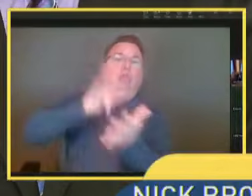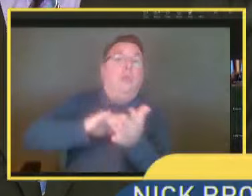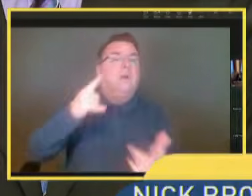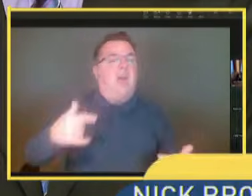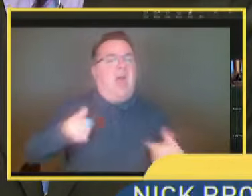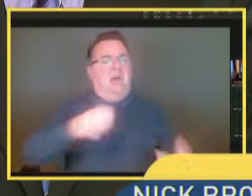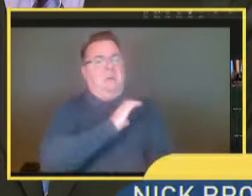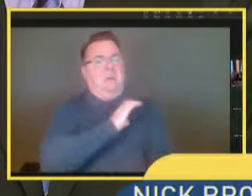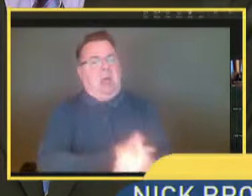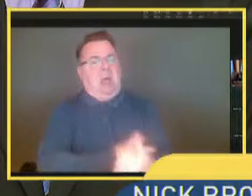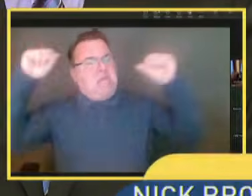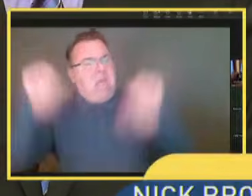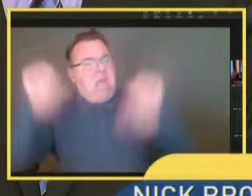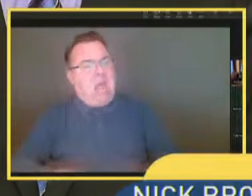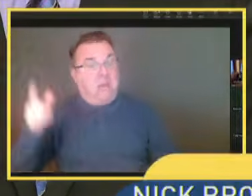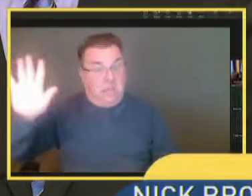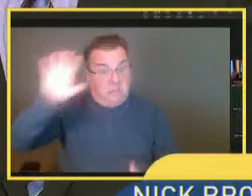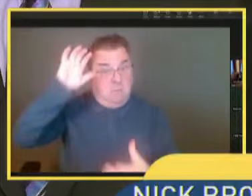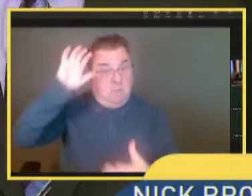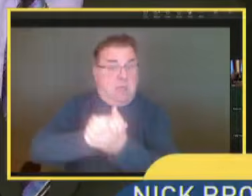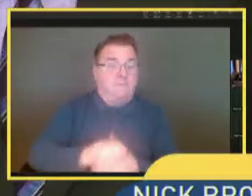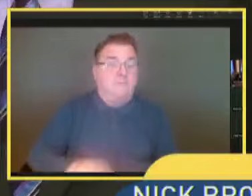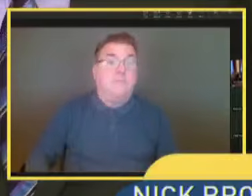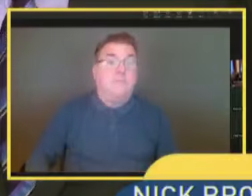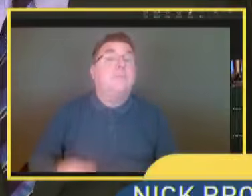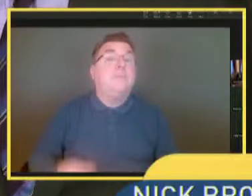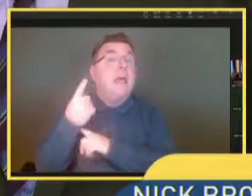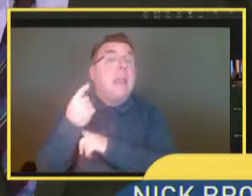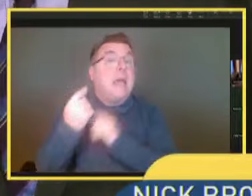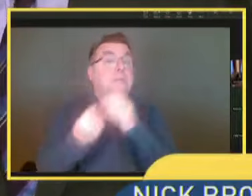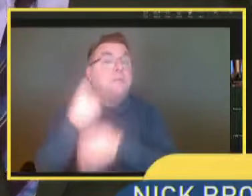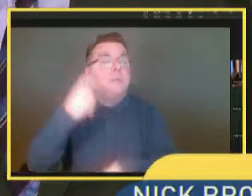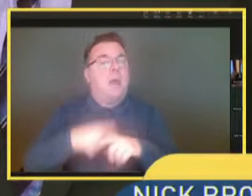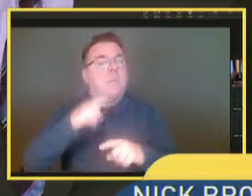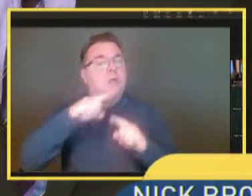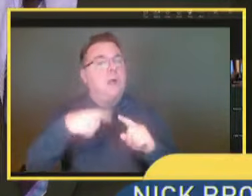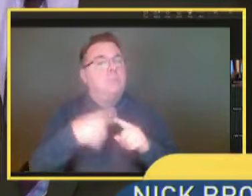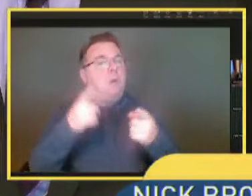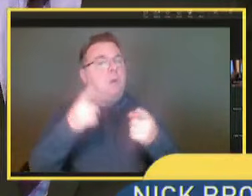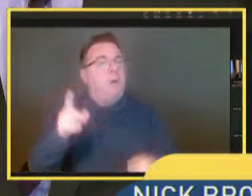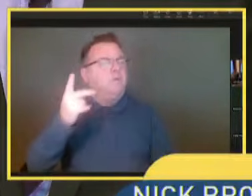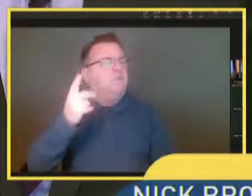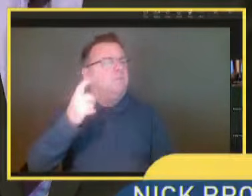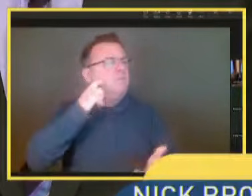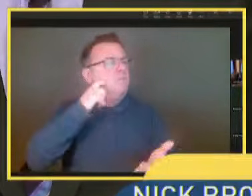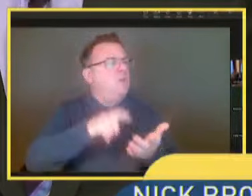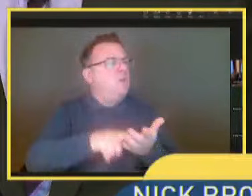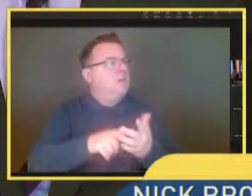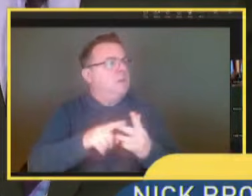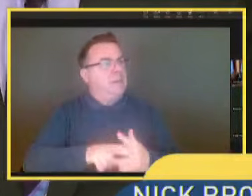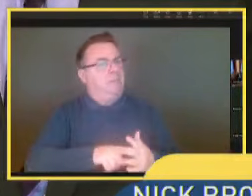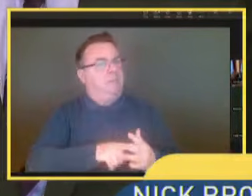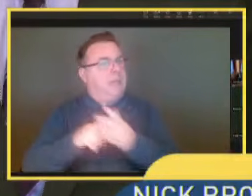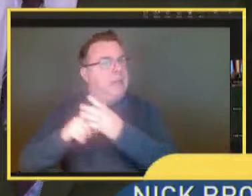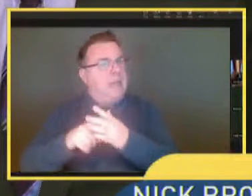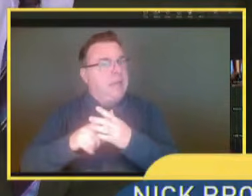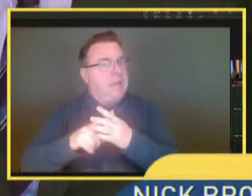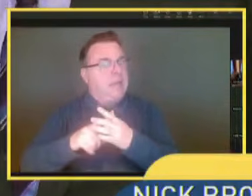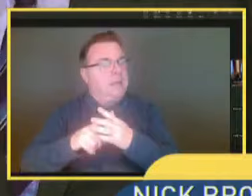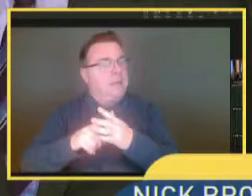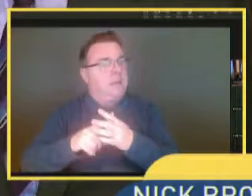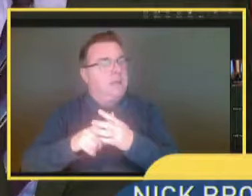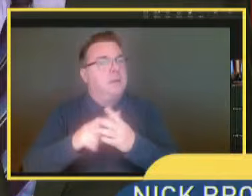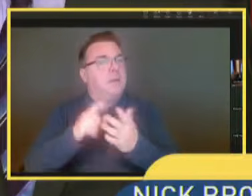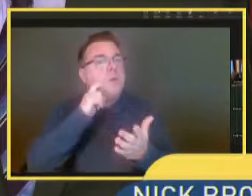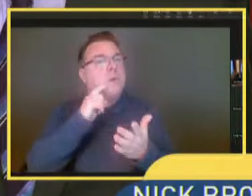do that. Last spring, I talked about what we were seeing early in the administration as seeing elements of